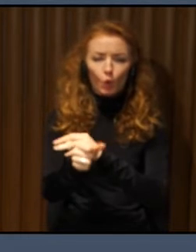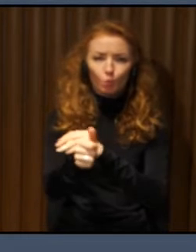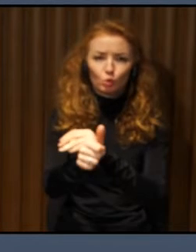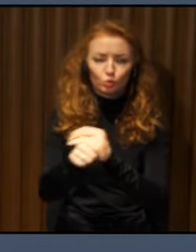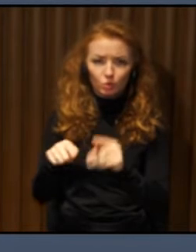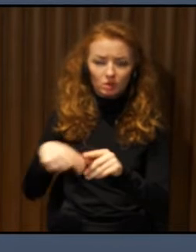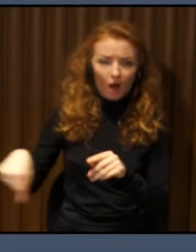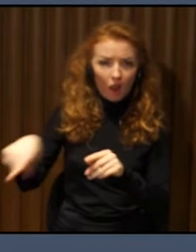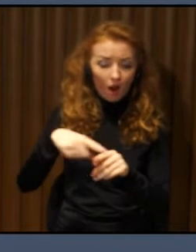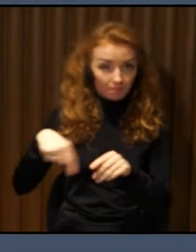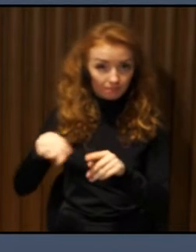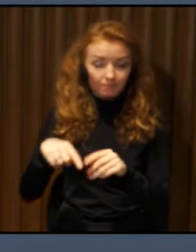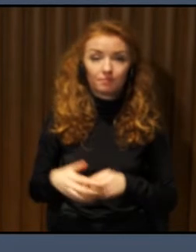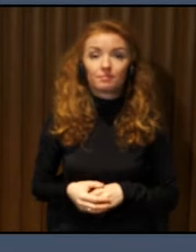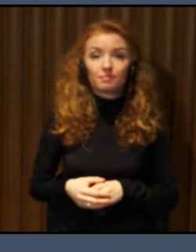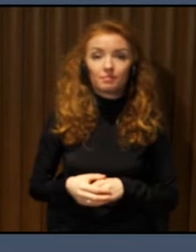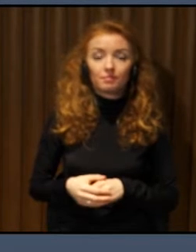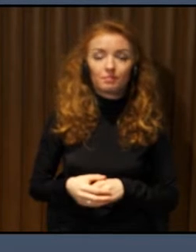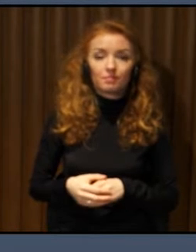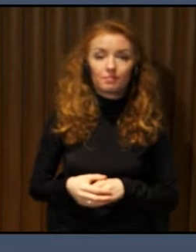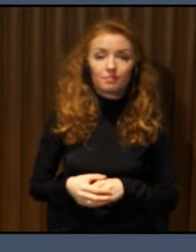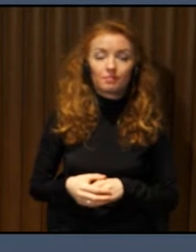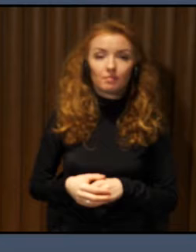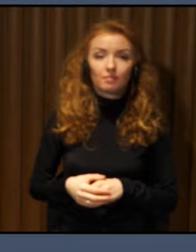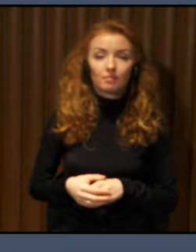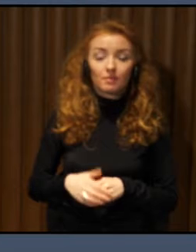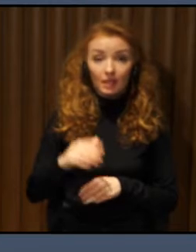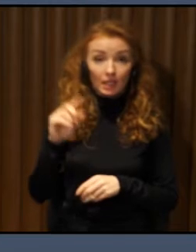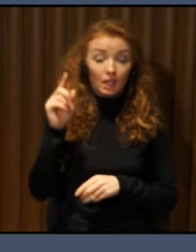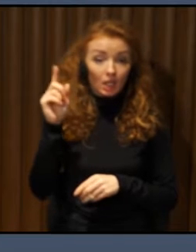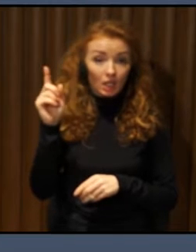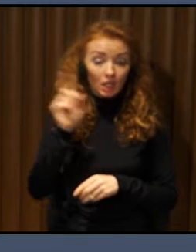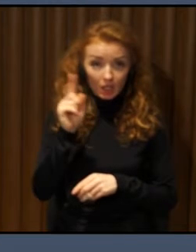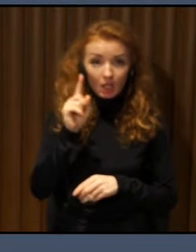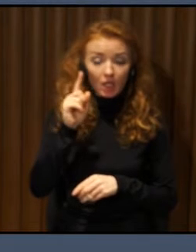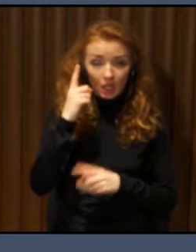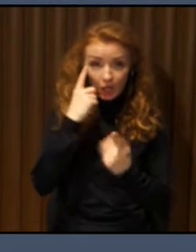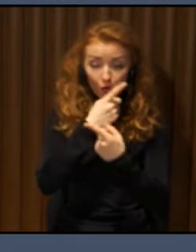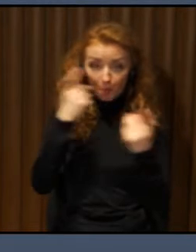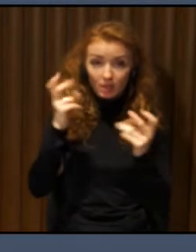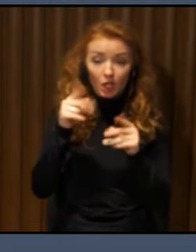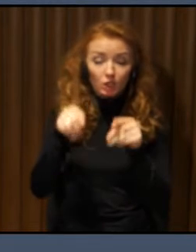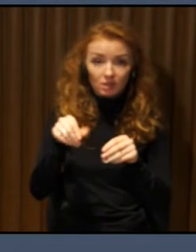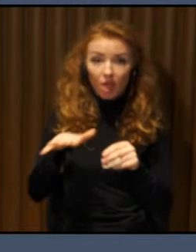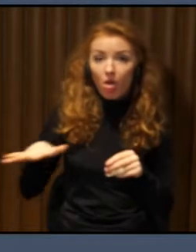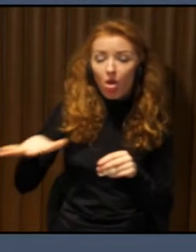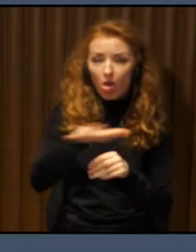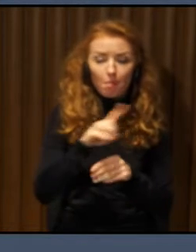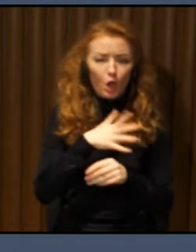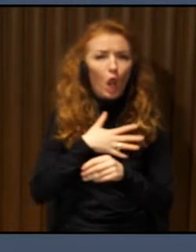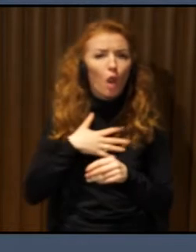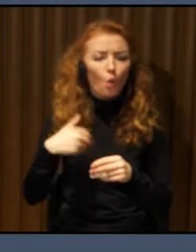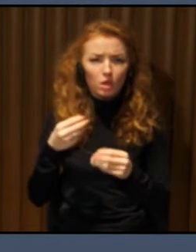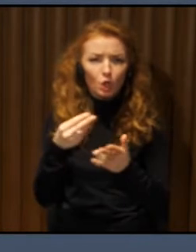the deep ties this land has to Indigenous peoples. For us, especially reconciliation or working with kind